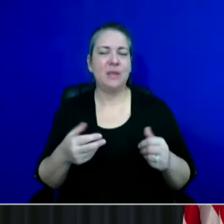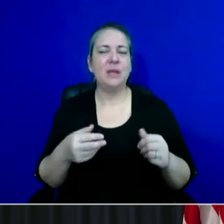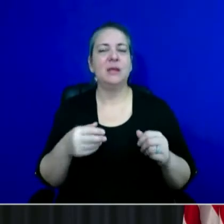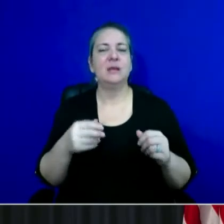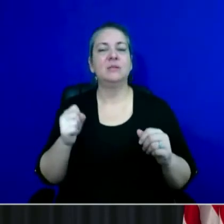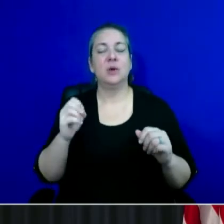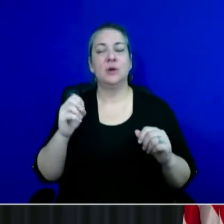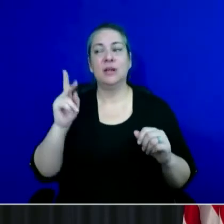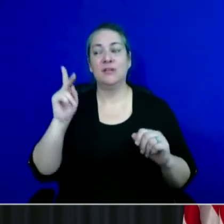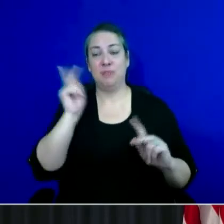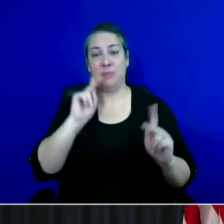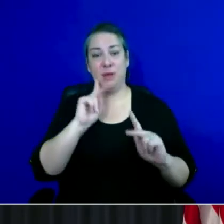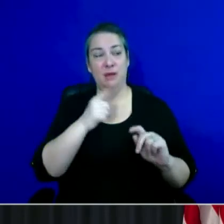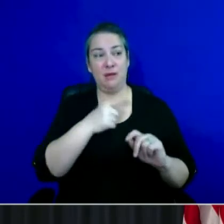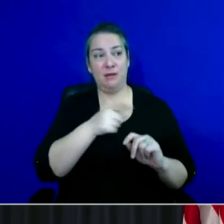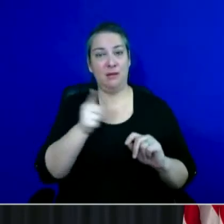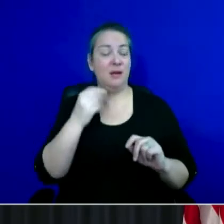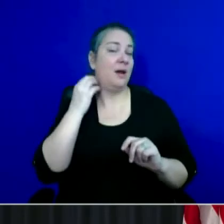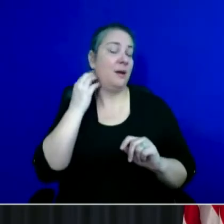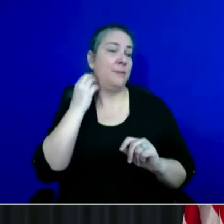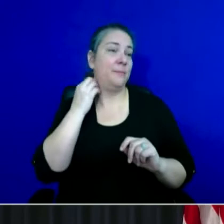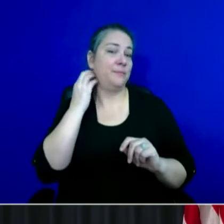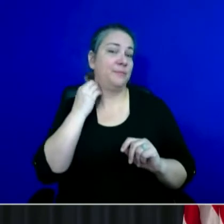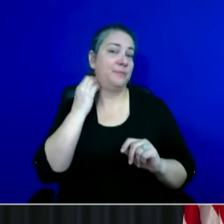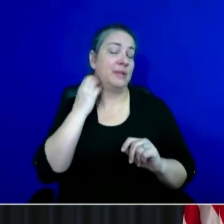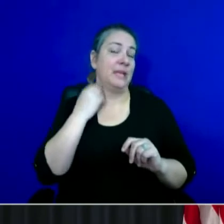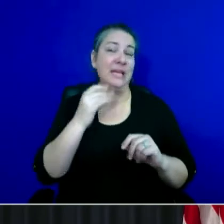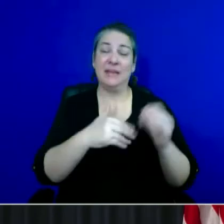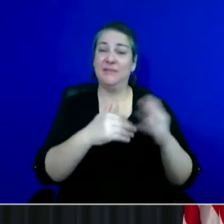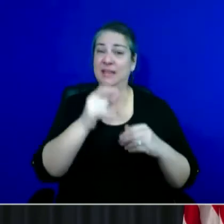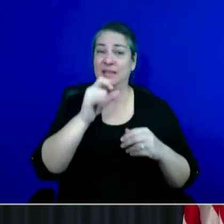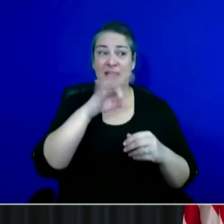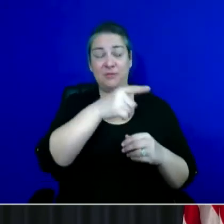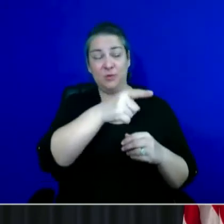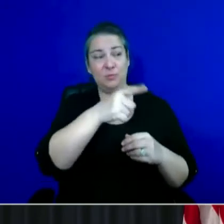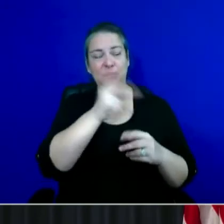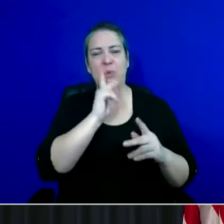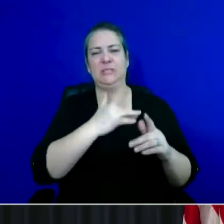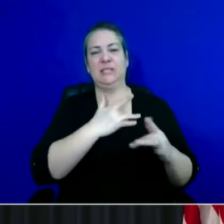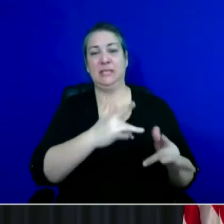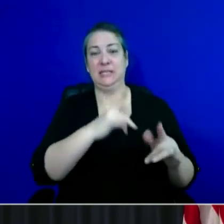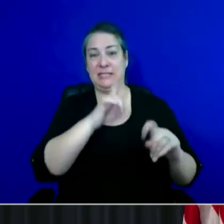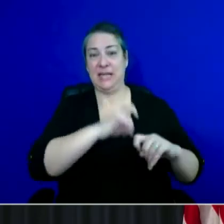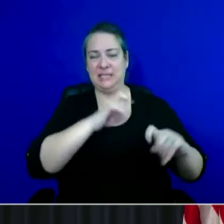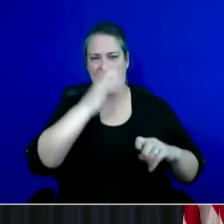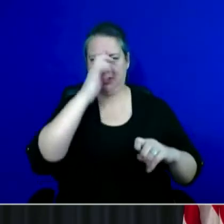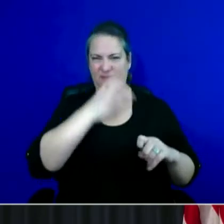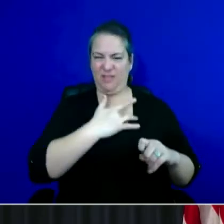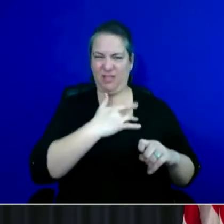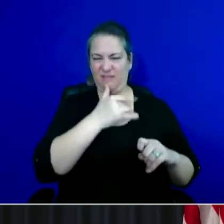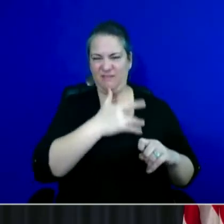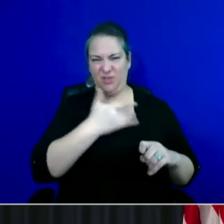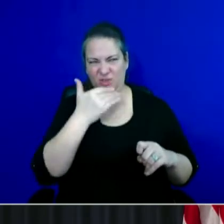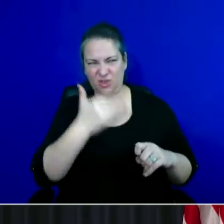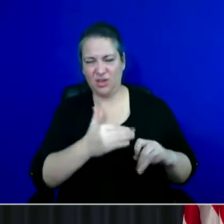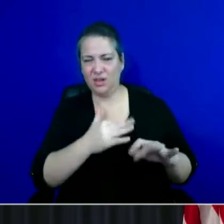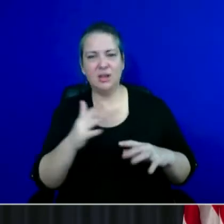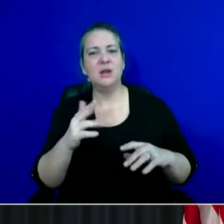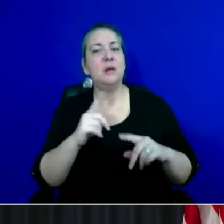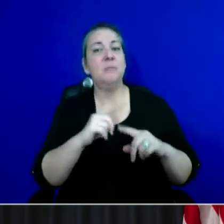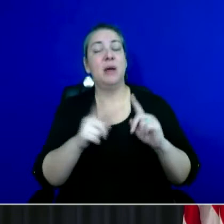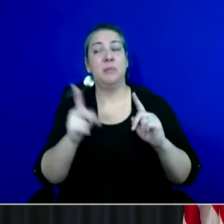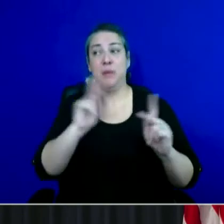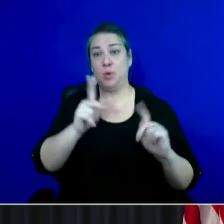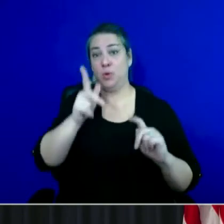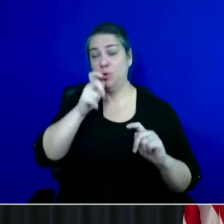still get tested because they're seeking medical care. But we don't have as many asymptomatic people that come